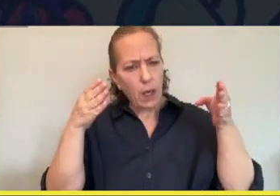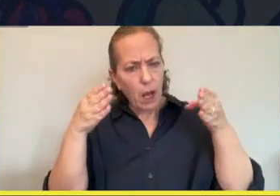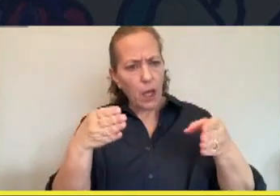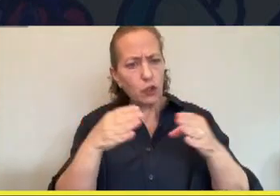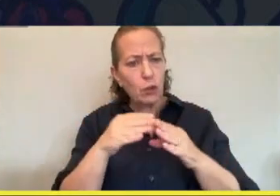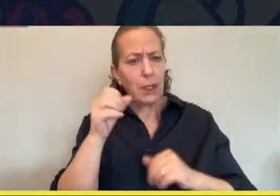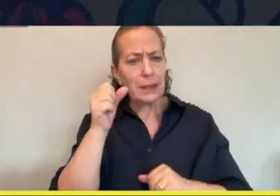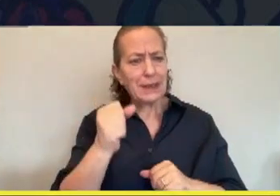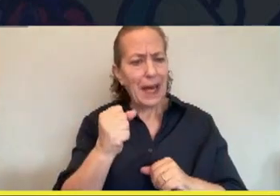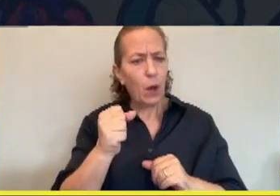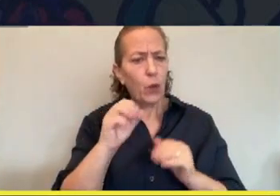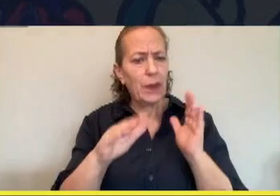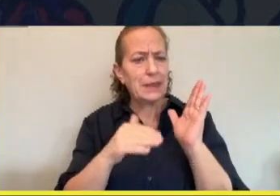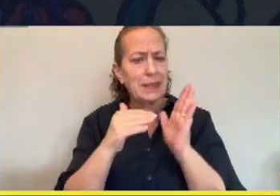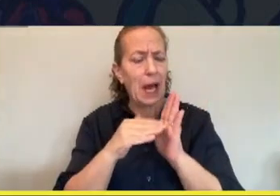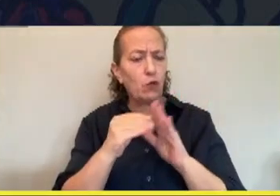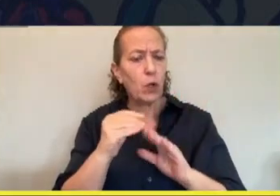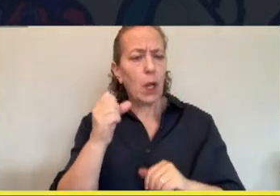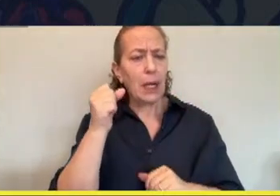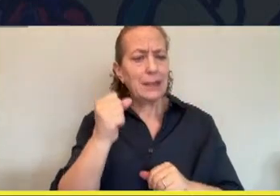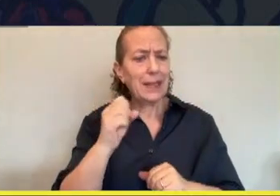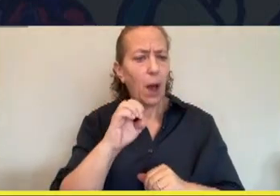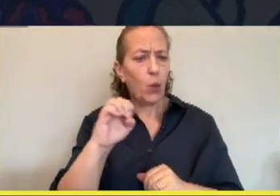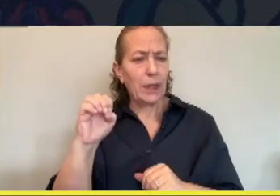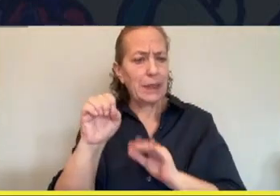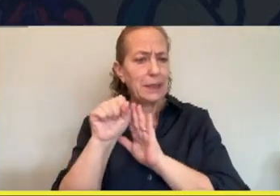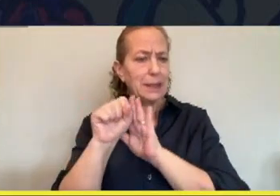Central and Southeastern states.